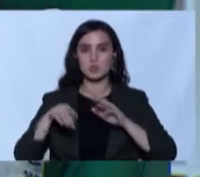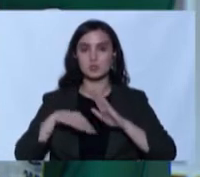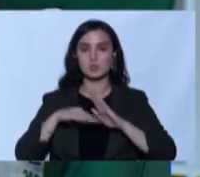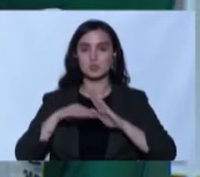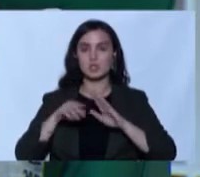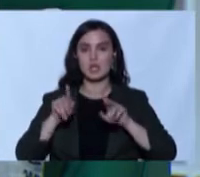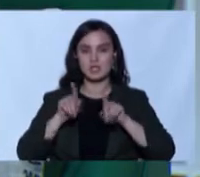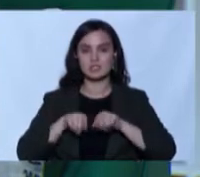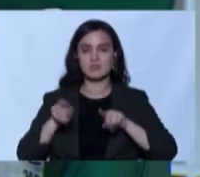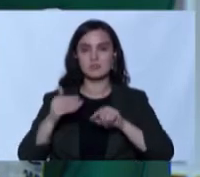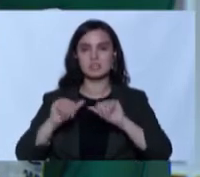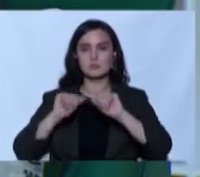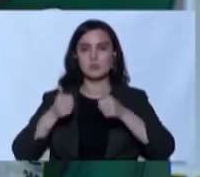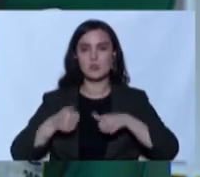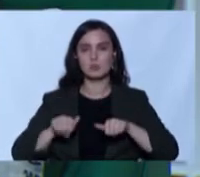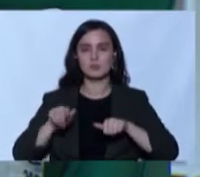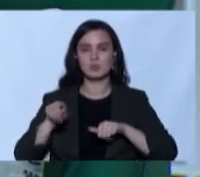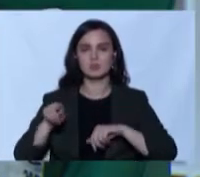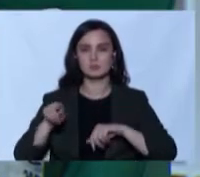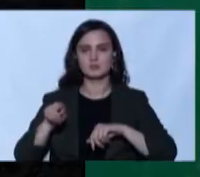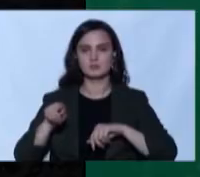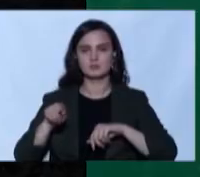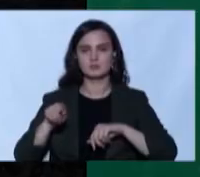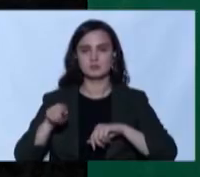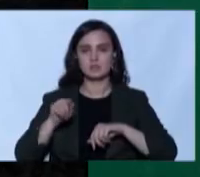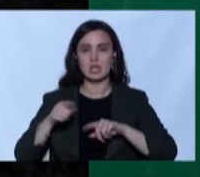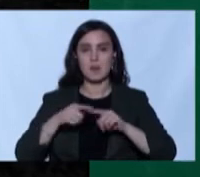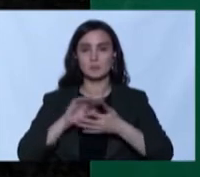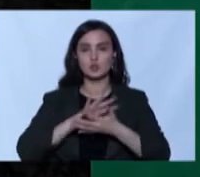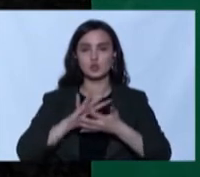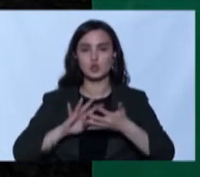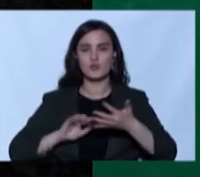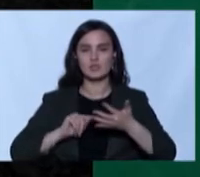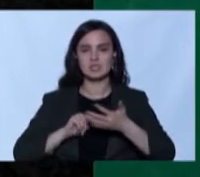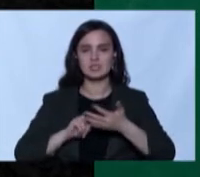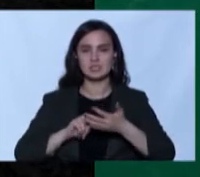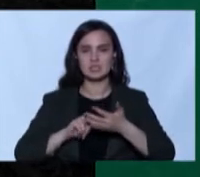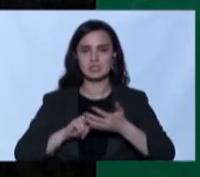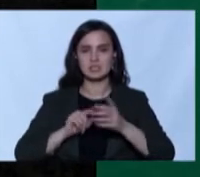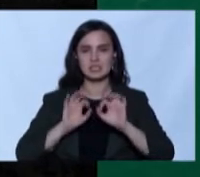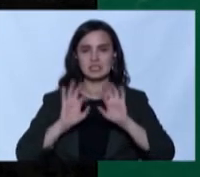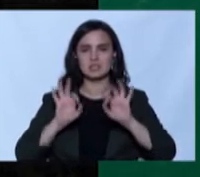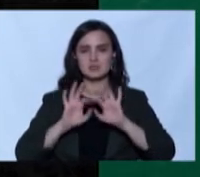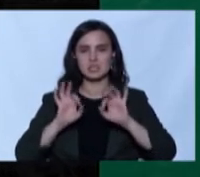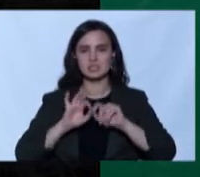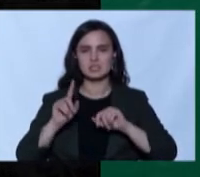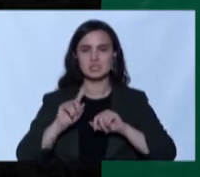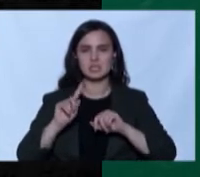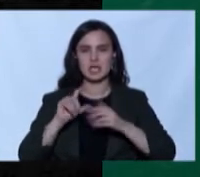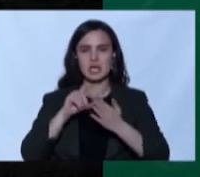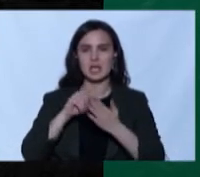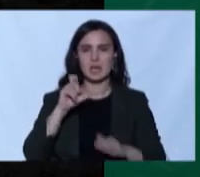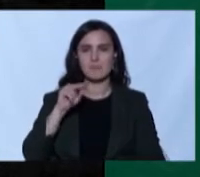so by the style, and the style of this novel is epistolic. And perhaps you could explain what